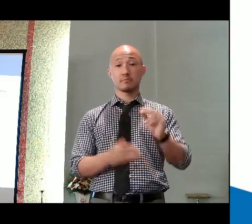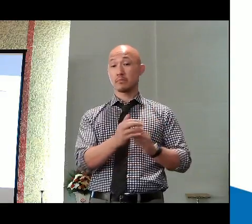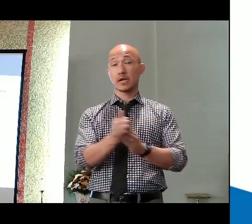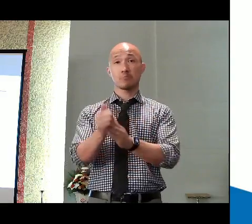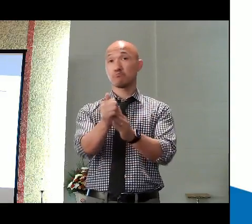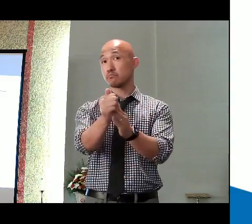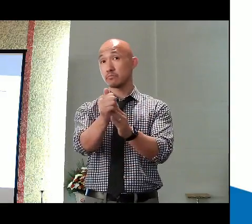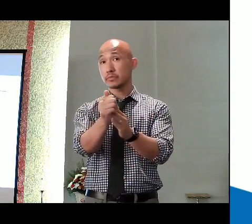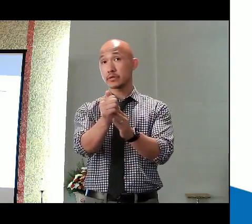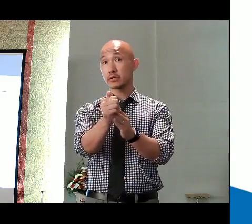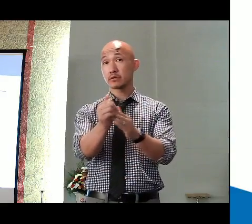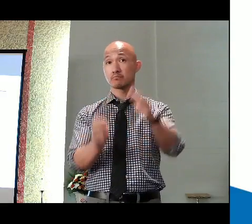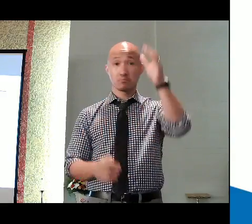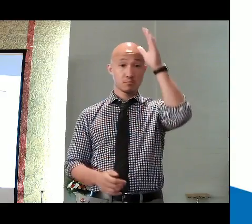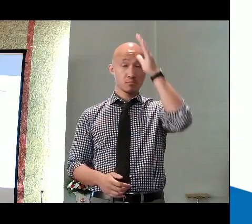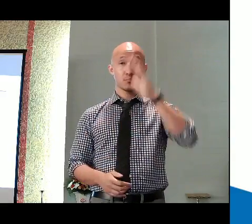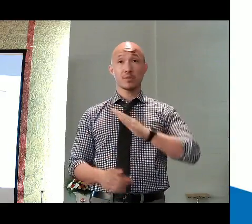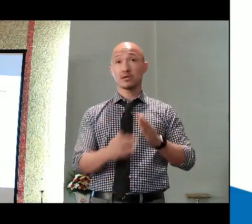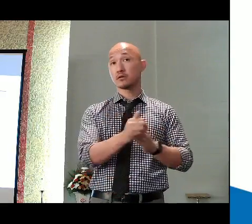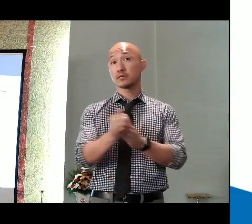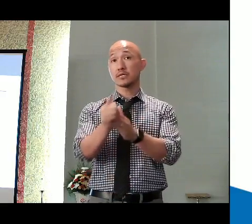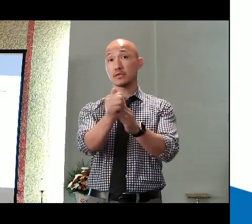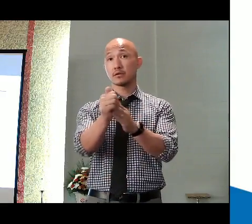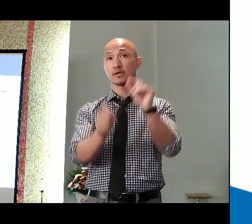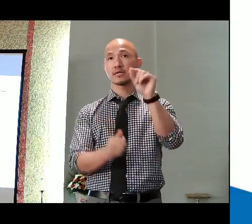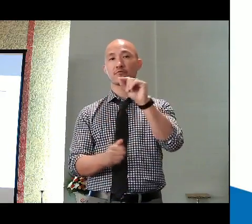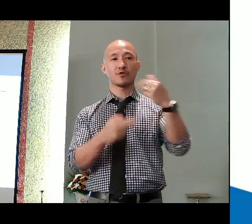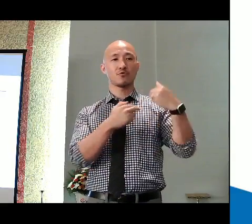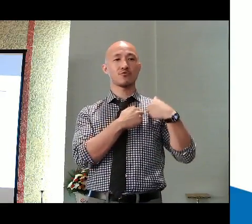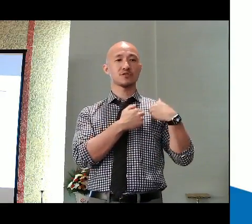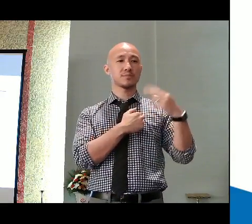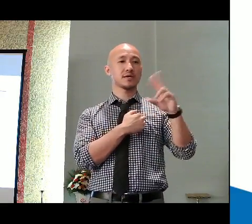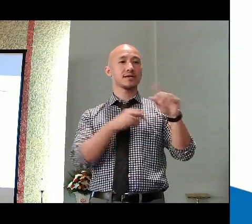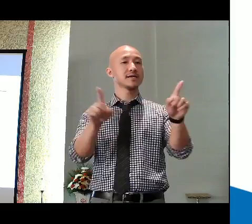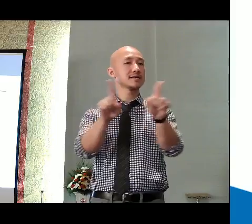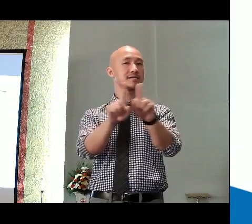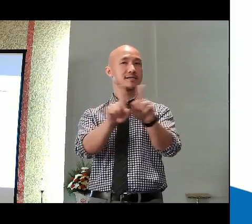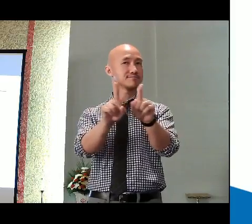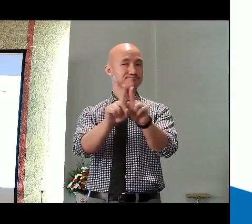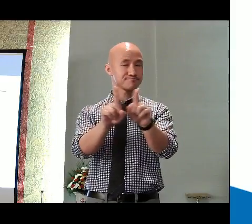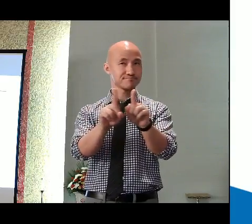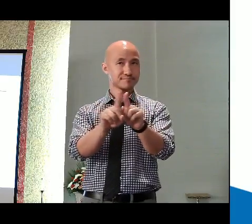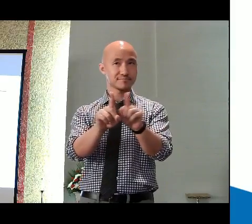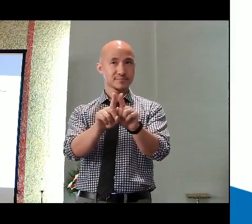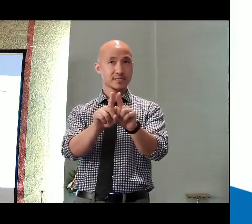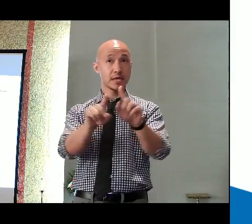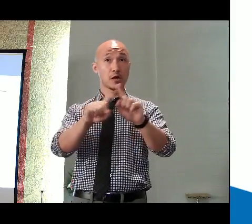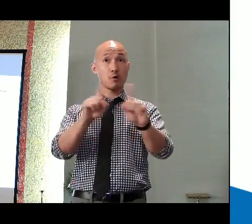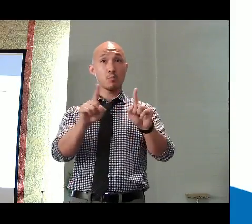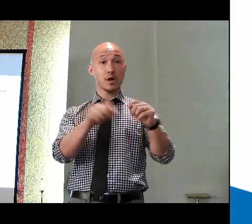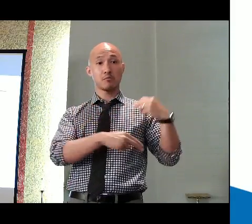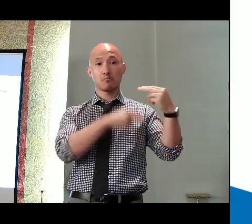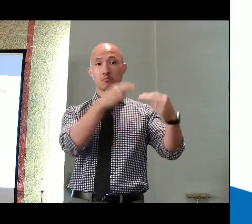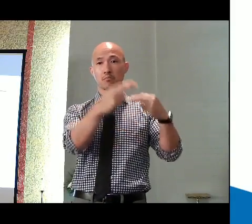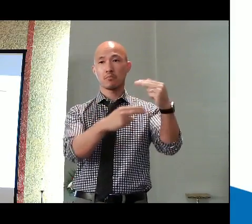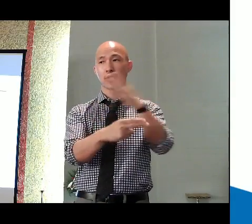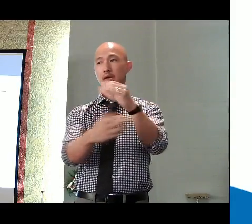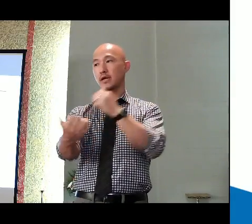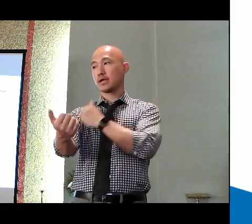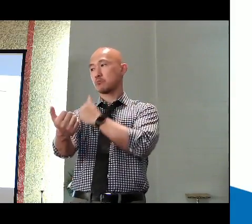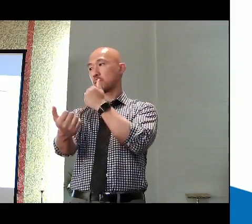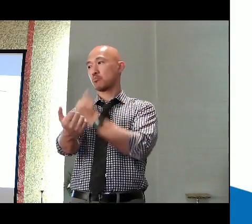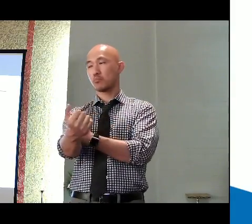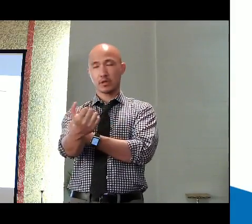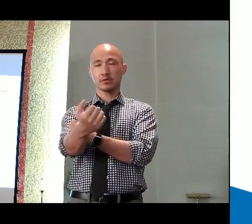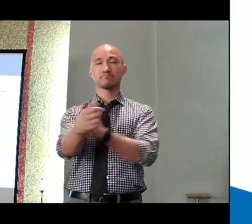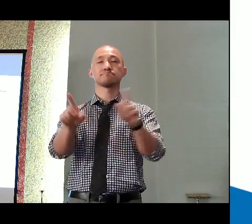not tied to our worth in God's sight. Often the world tries to play against you in that